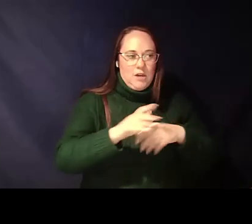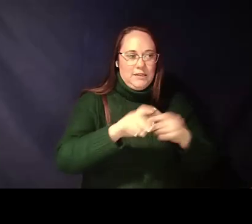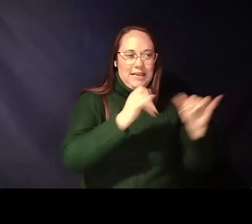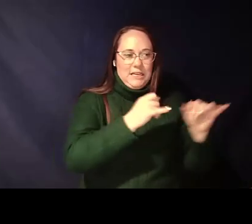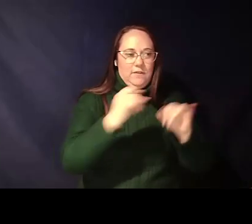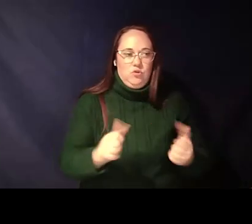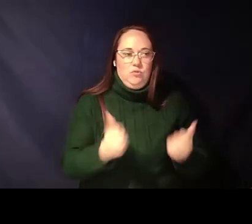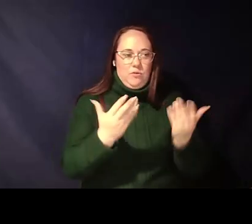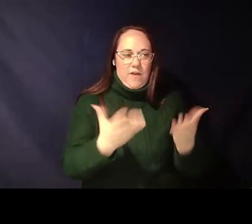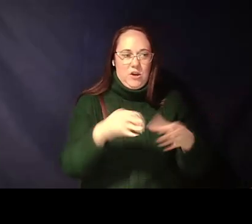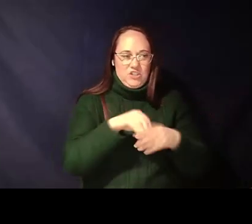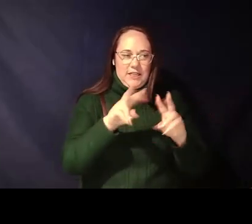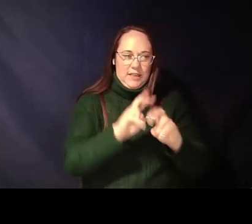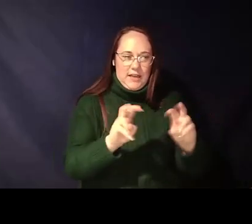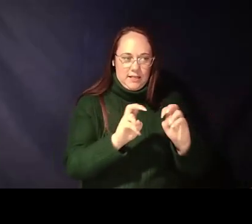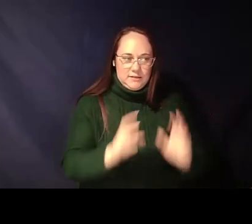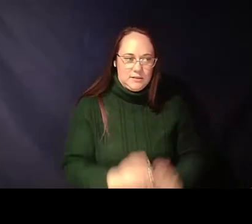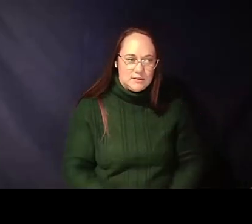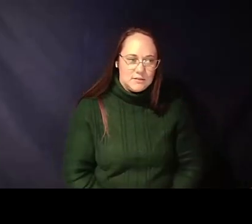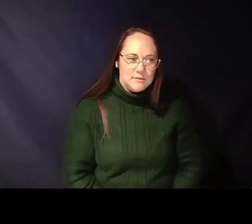analysis.